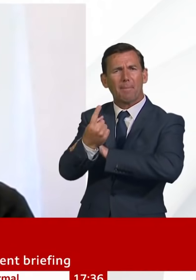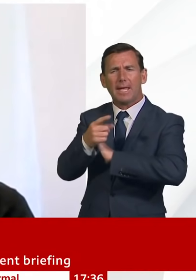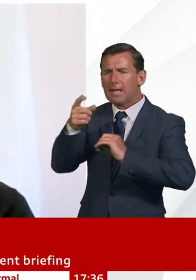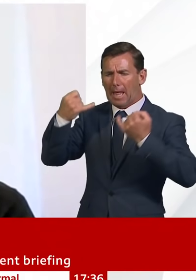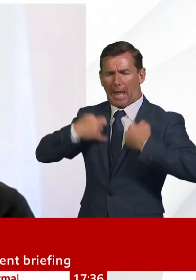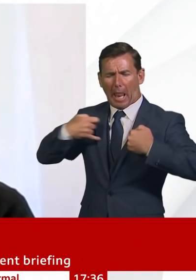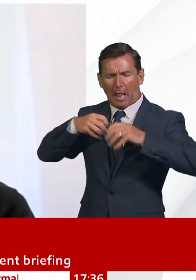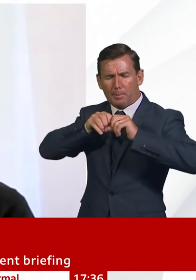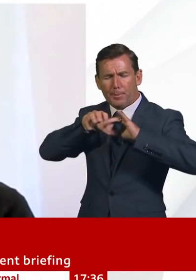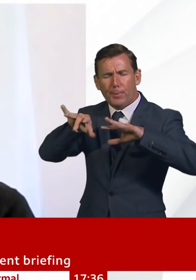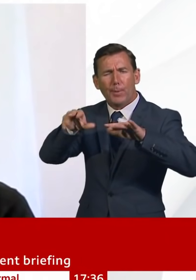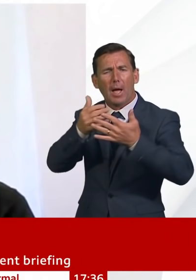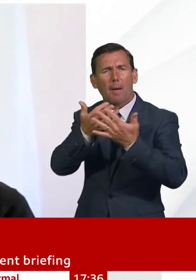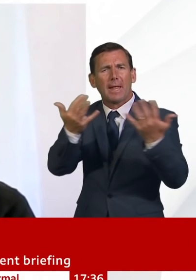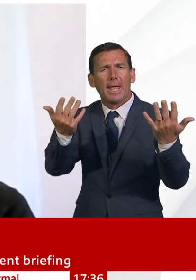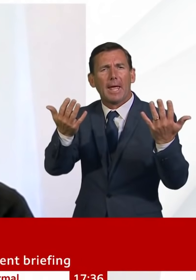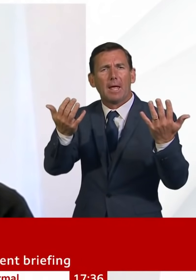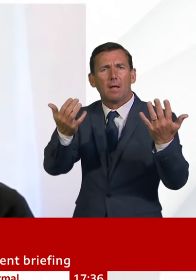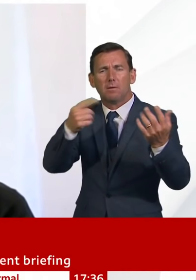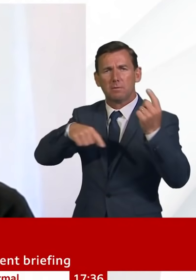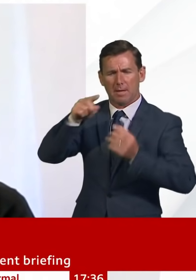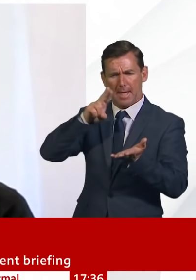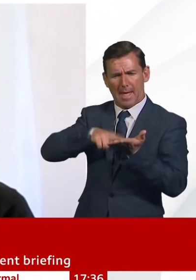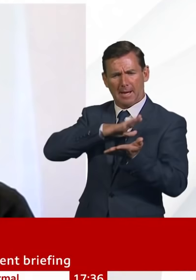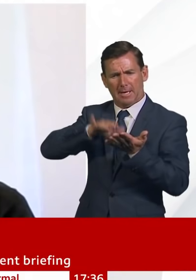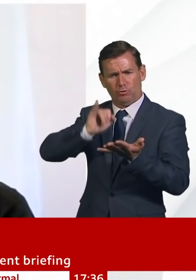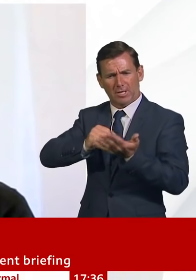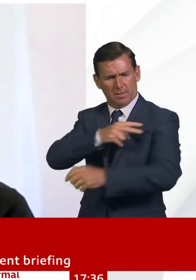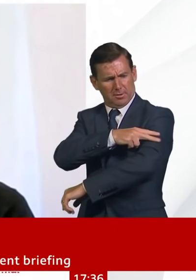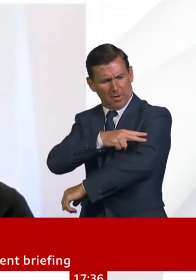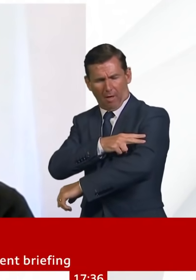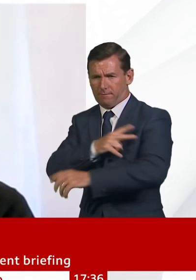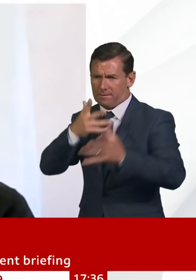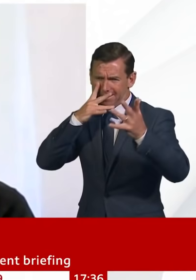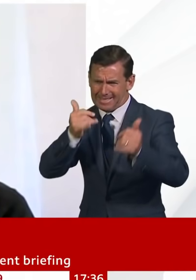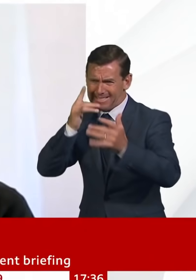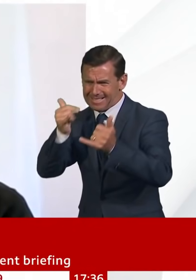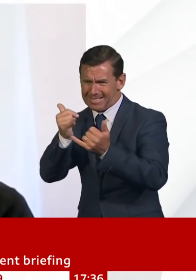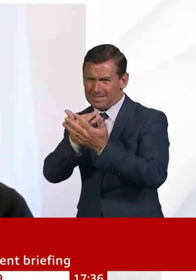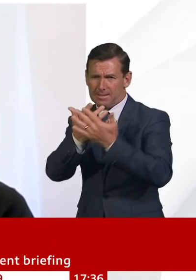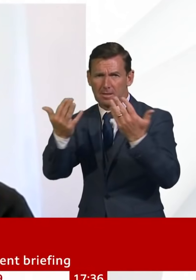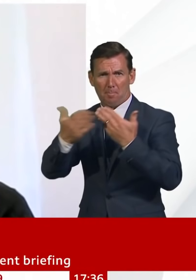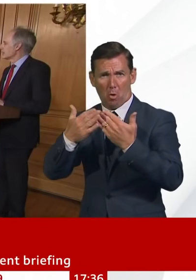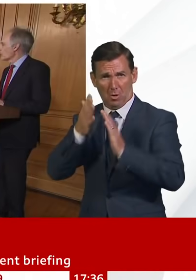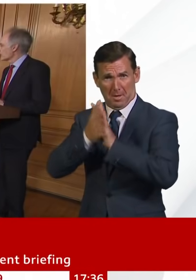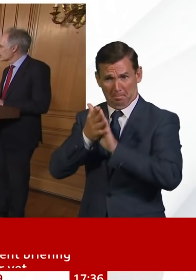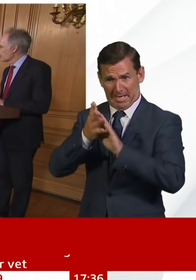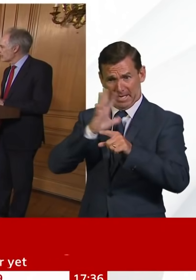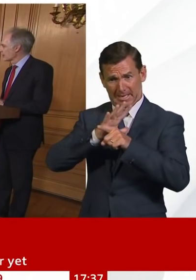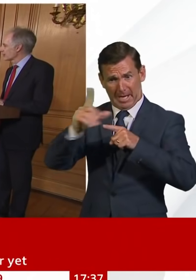about screening of NHS staff, can we expect that to make a contribution to meeting the 100,000 target by next week?